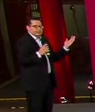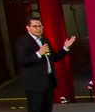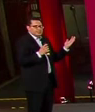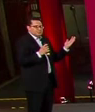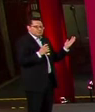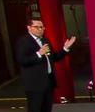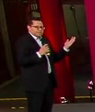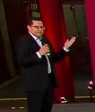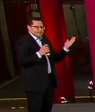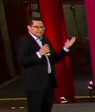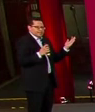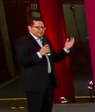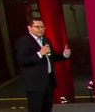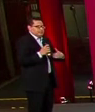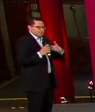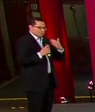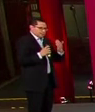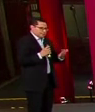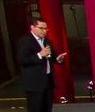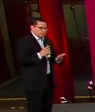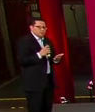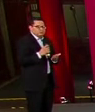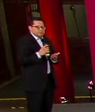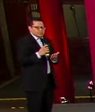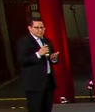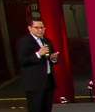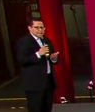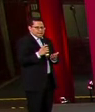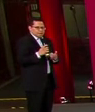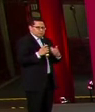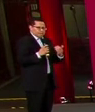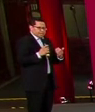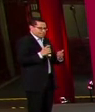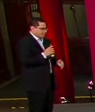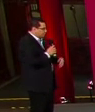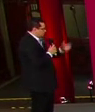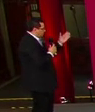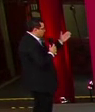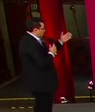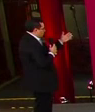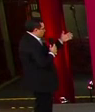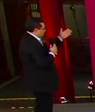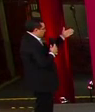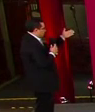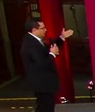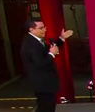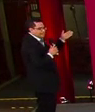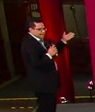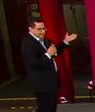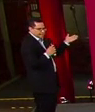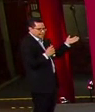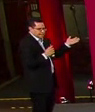it's quite higher than the fatality rate for younger age groups.